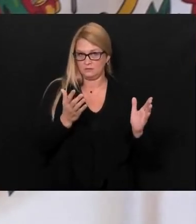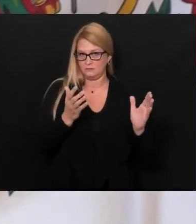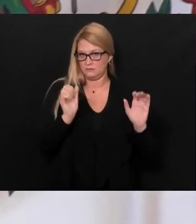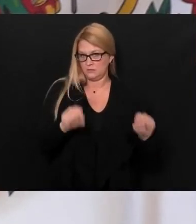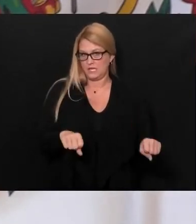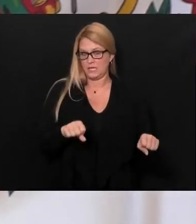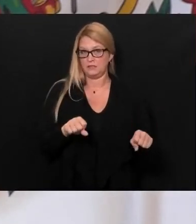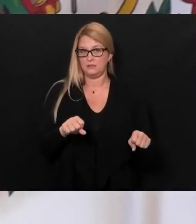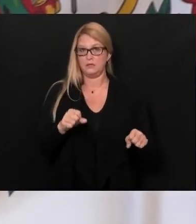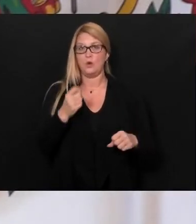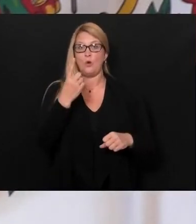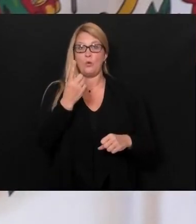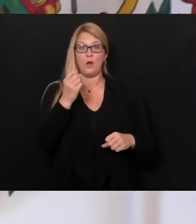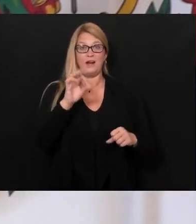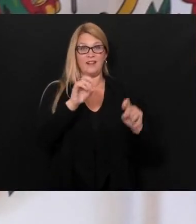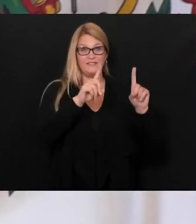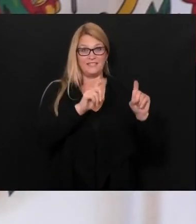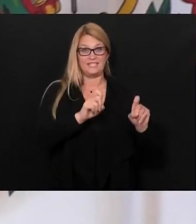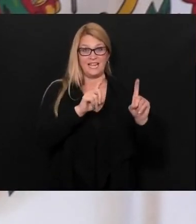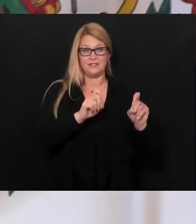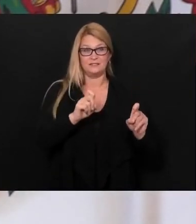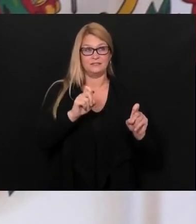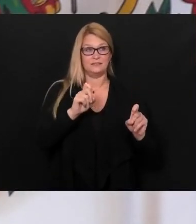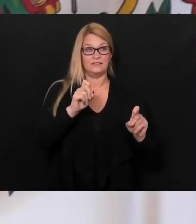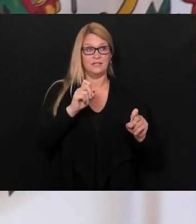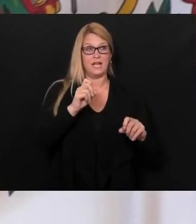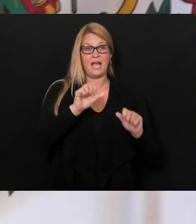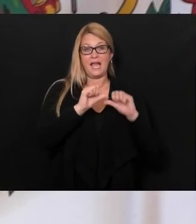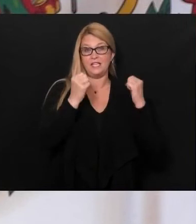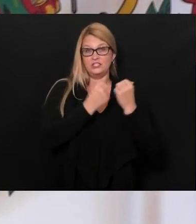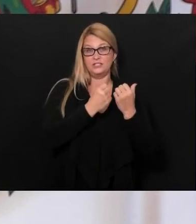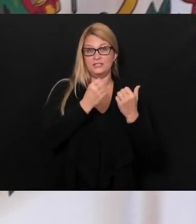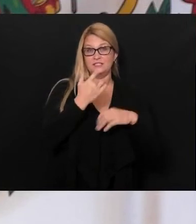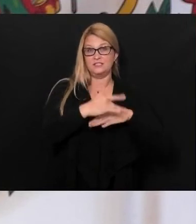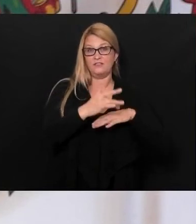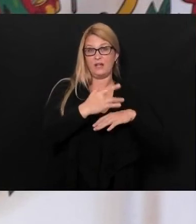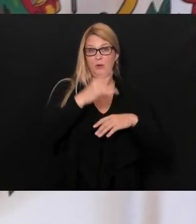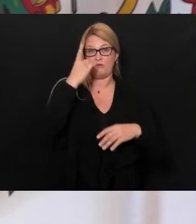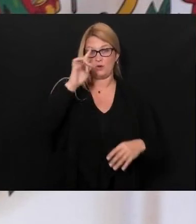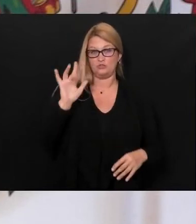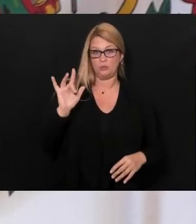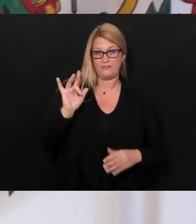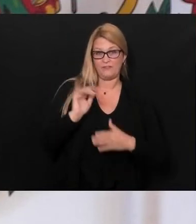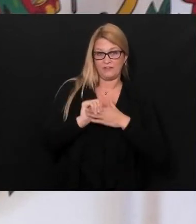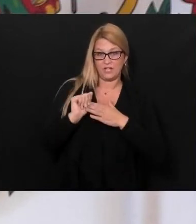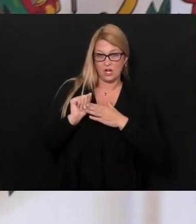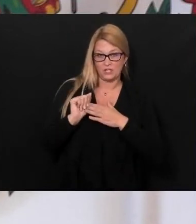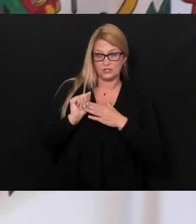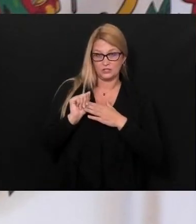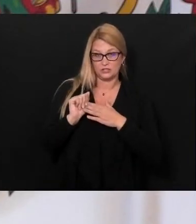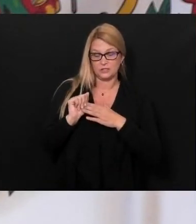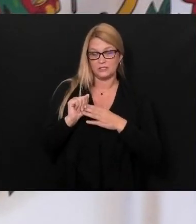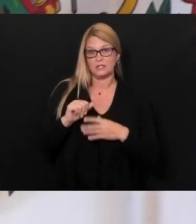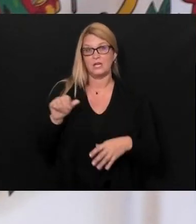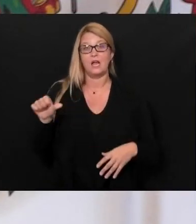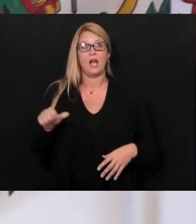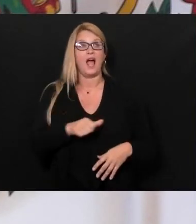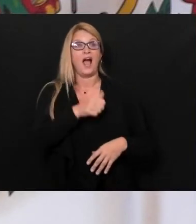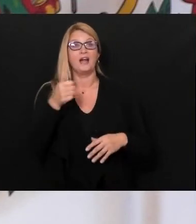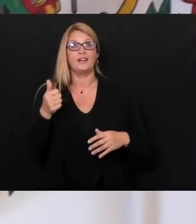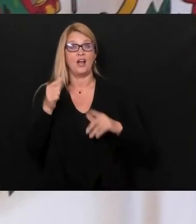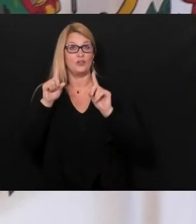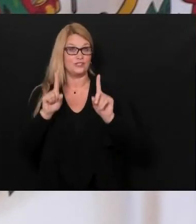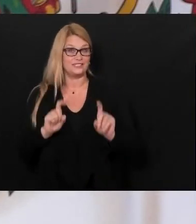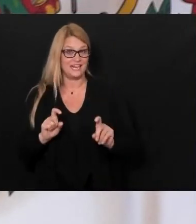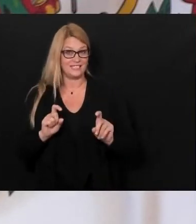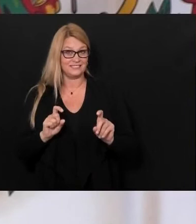agencies is offering this test for $25. You know, to be able to do it on that basis. There is another test